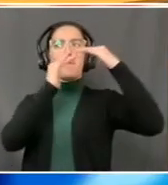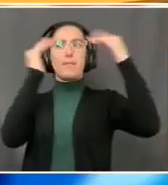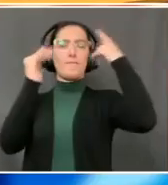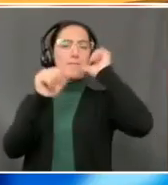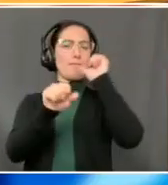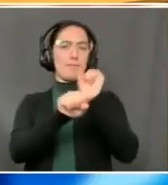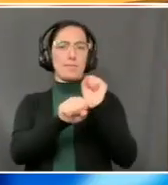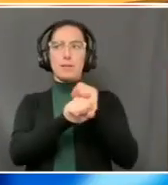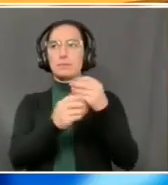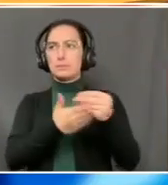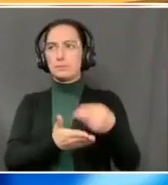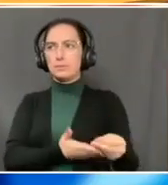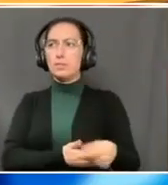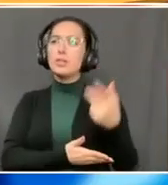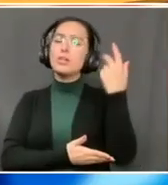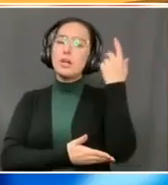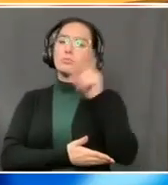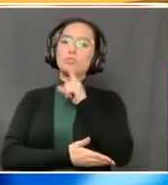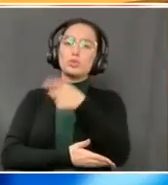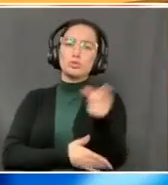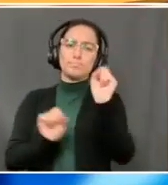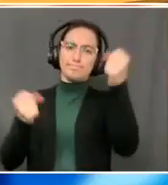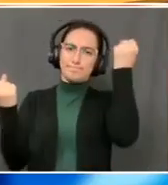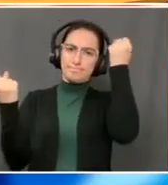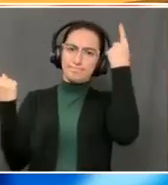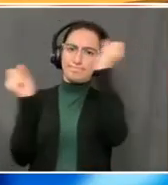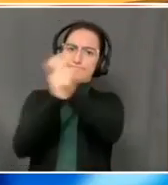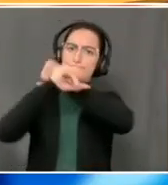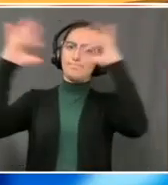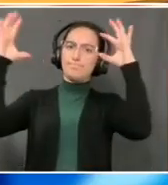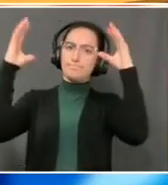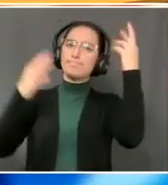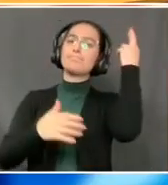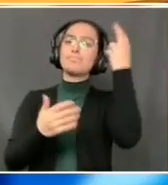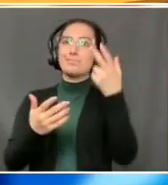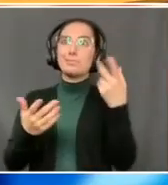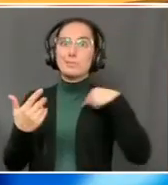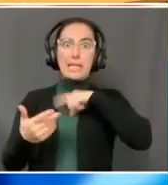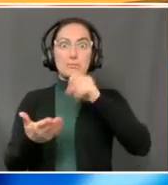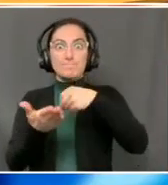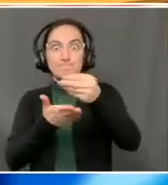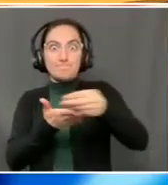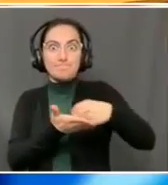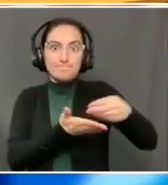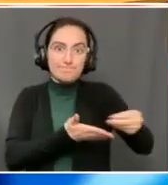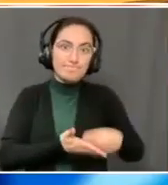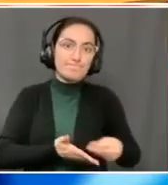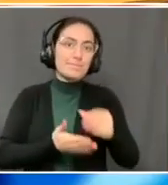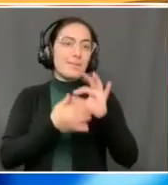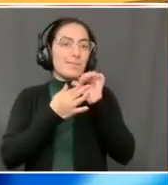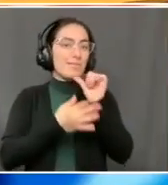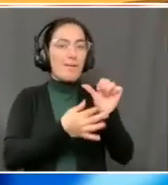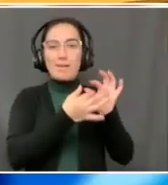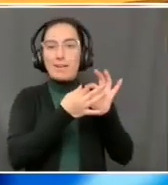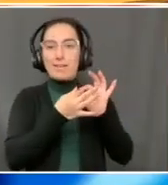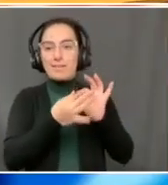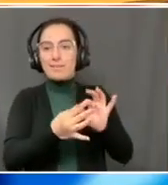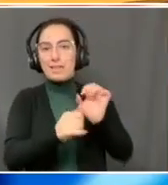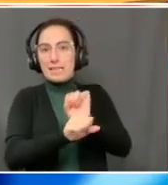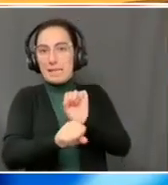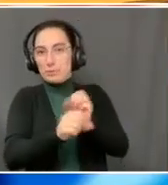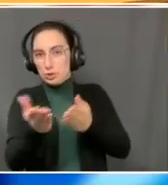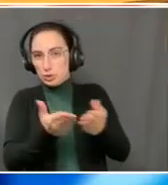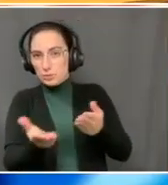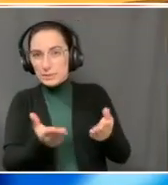you can imagine. There was a substantial amount of spending on non-labor services. A really